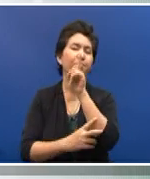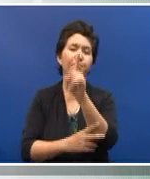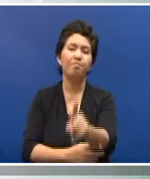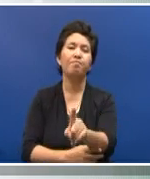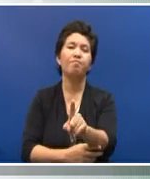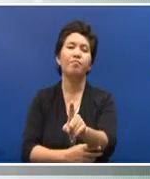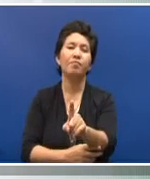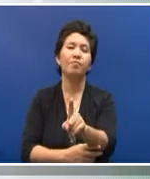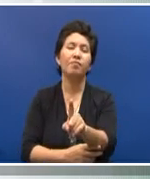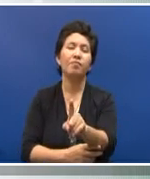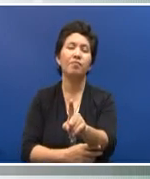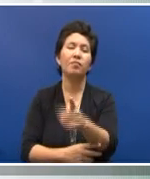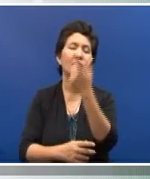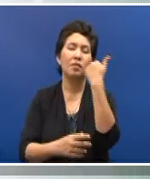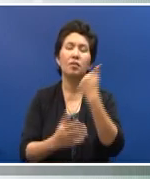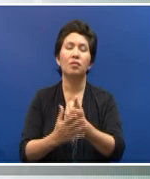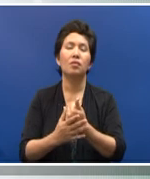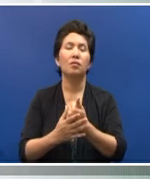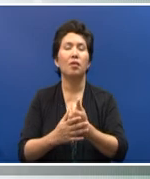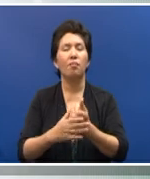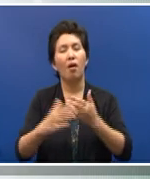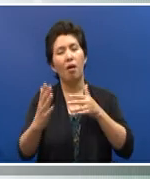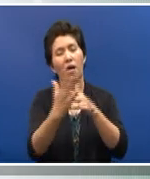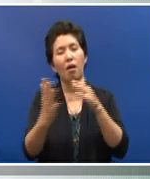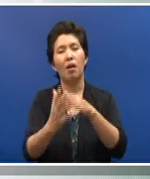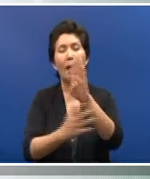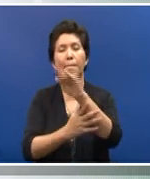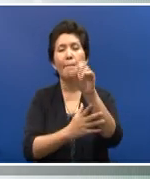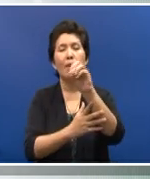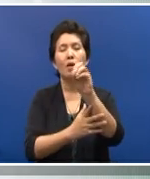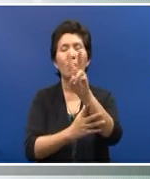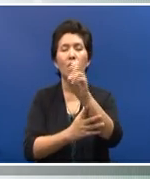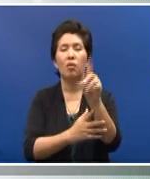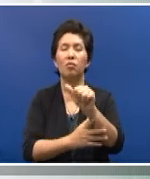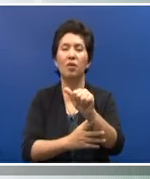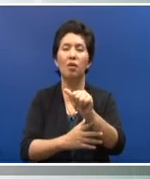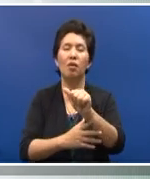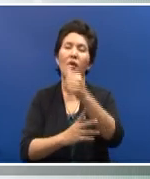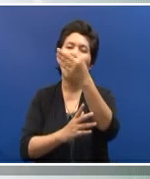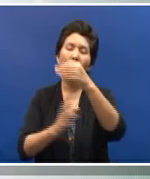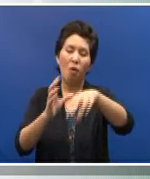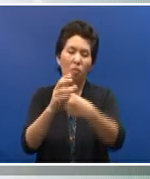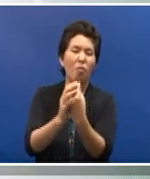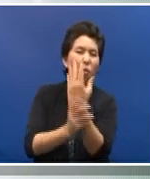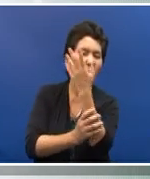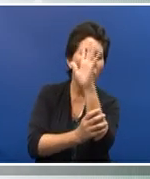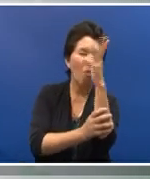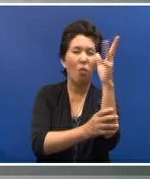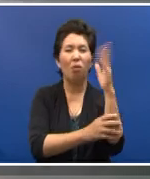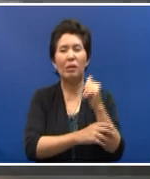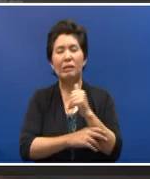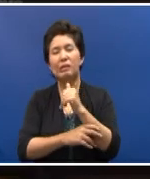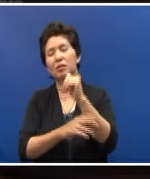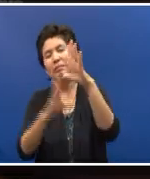it threatens the biodiversity. Okay, that is the variety of flora and fauna in the jungle.